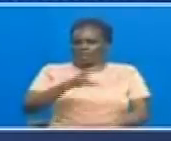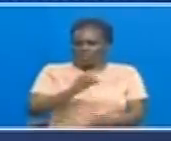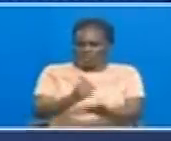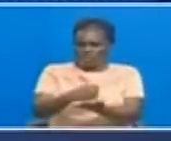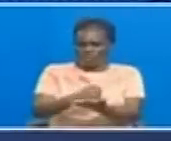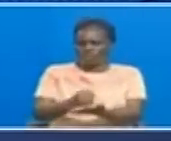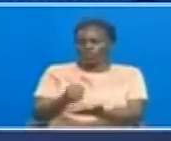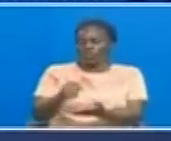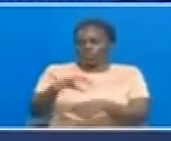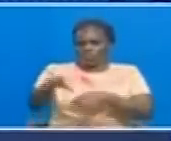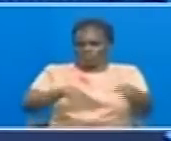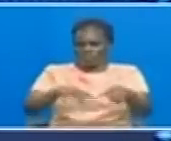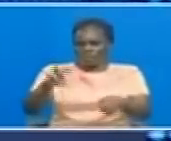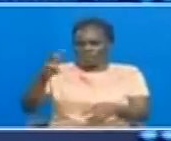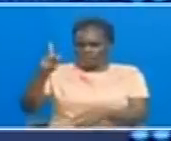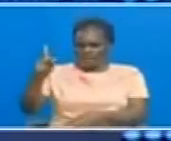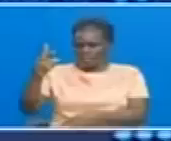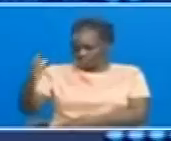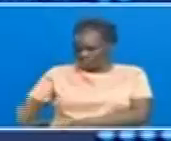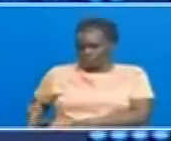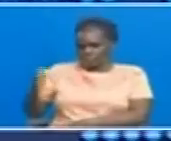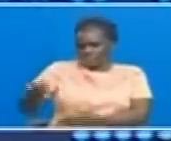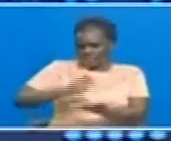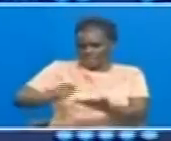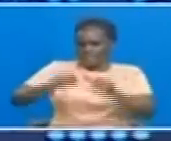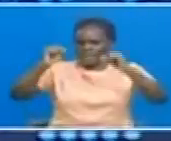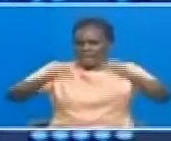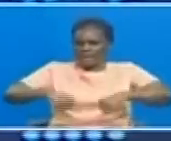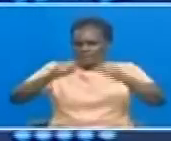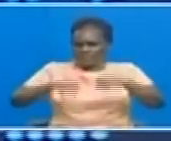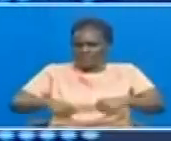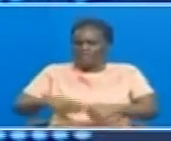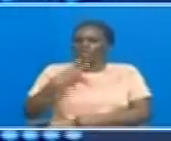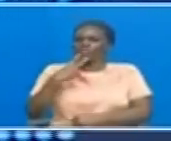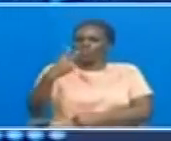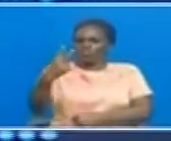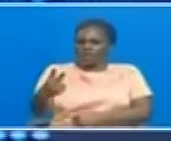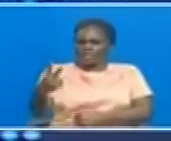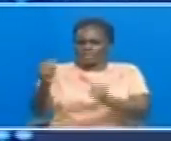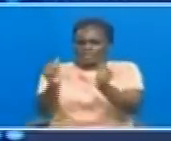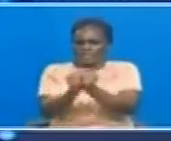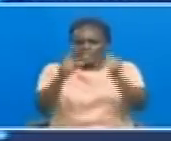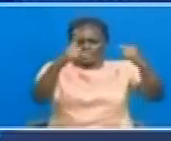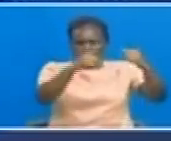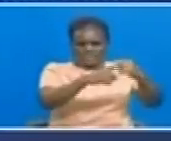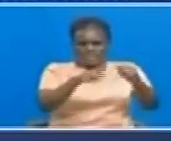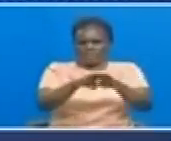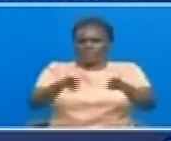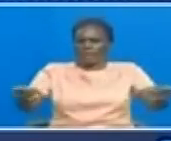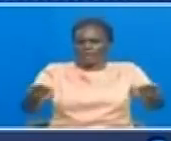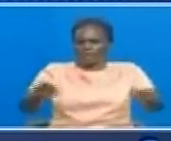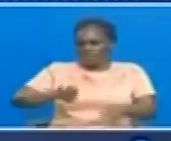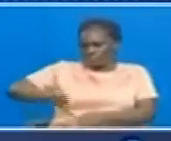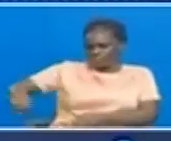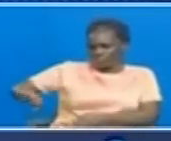Kenya Wildlife Service and the Kenya Railways signed the agreement that will see 216 acres of the park isolated